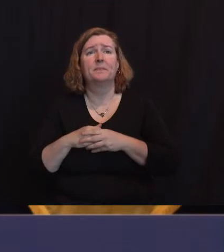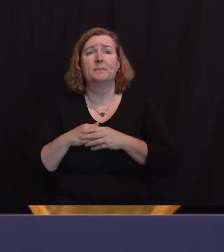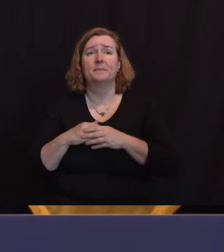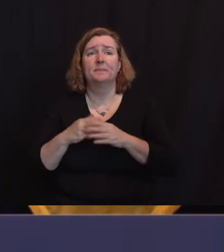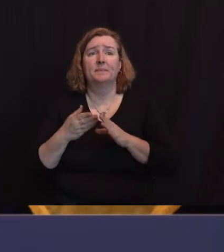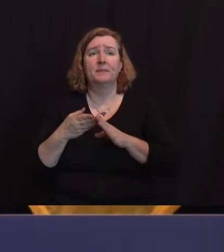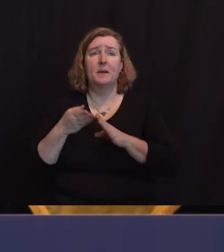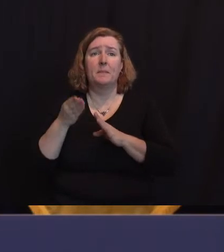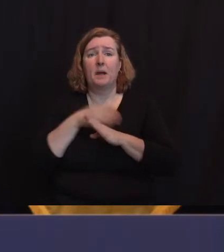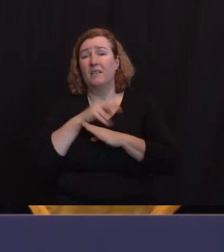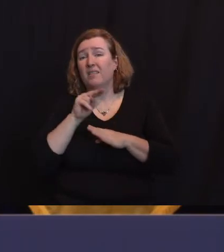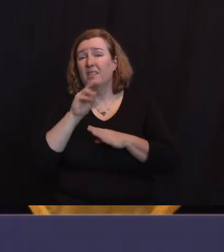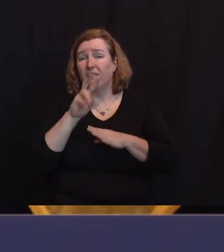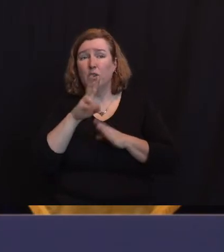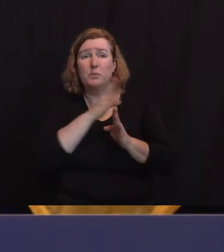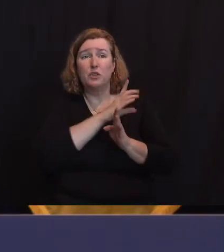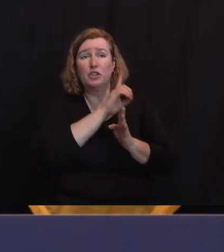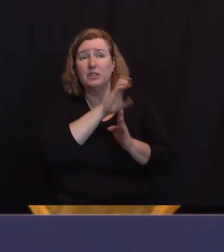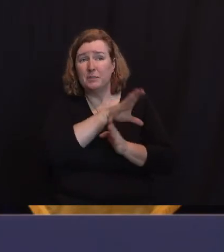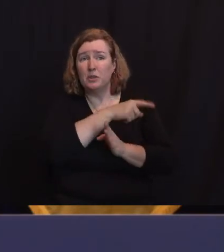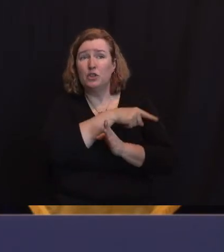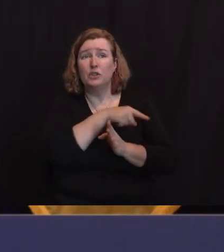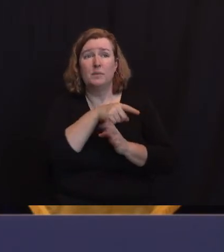can at the time we make those calls, and